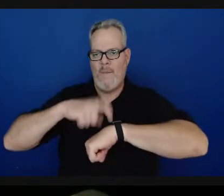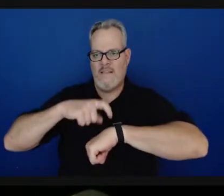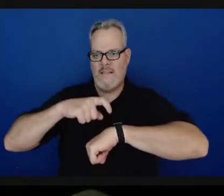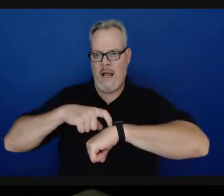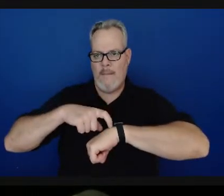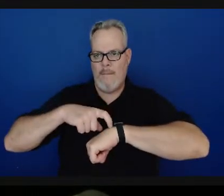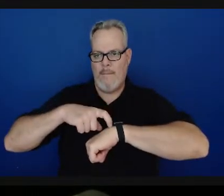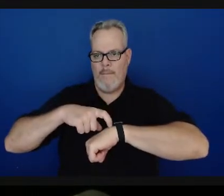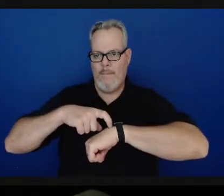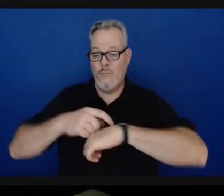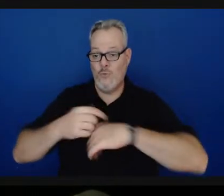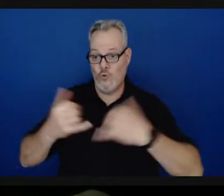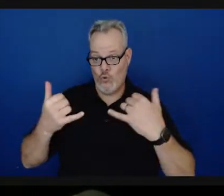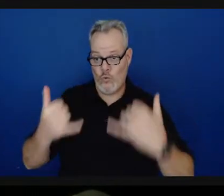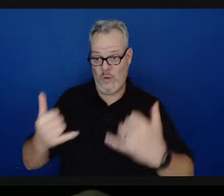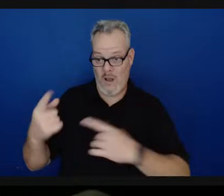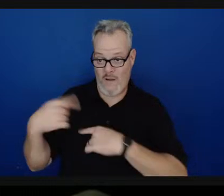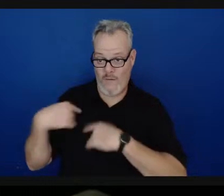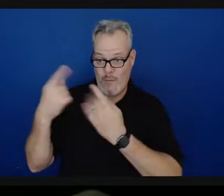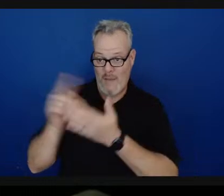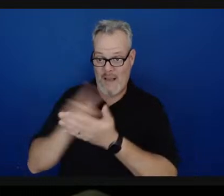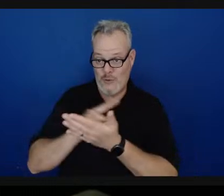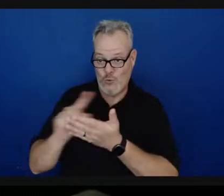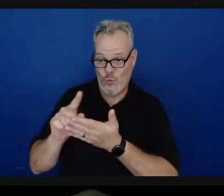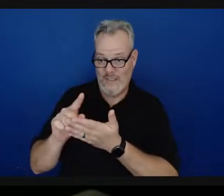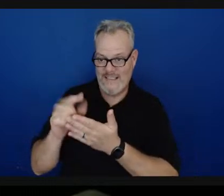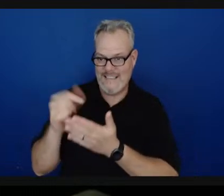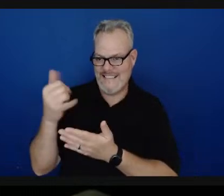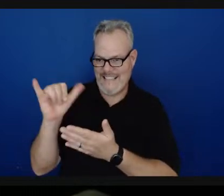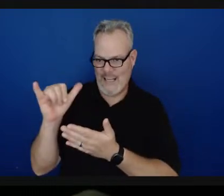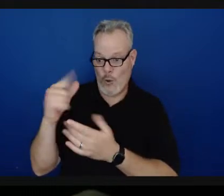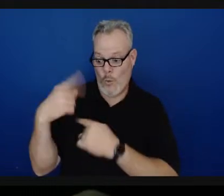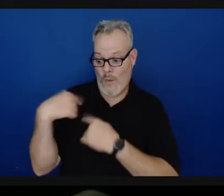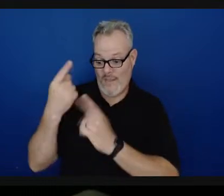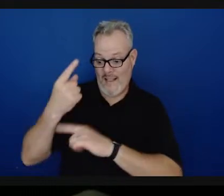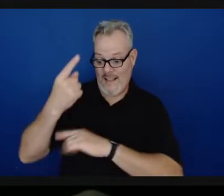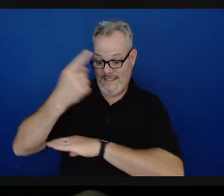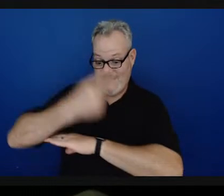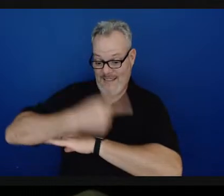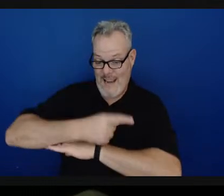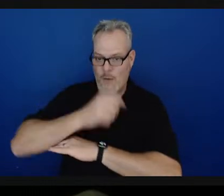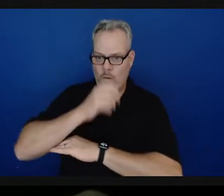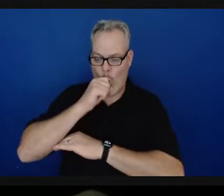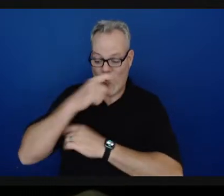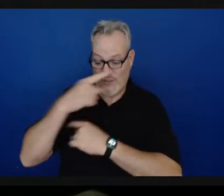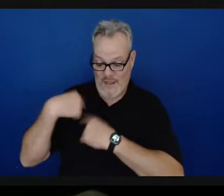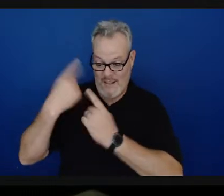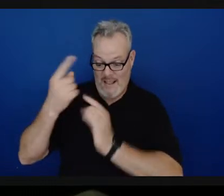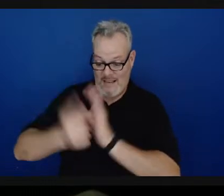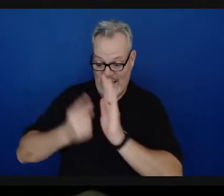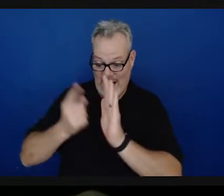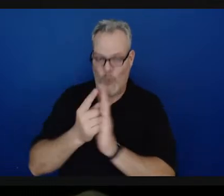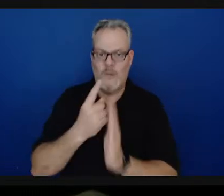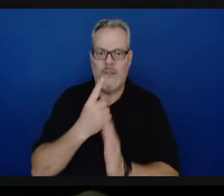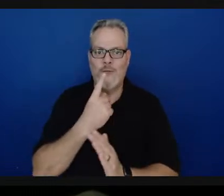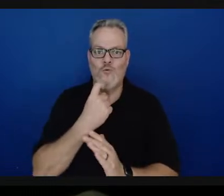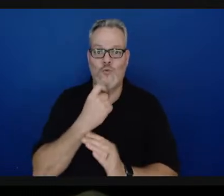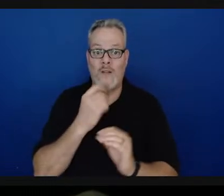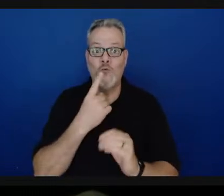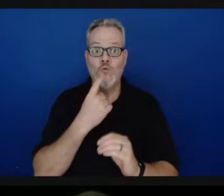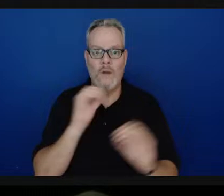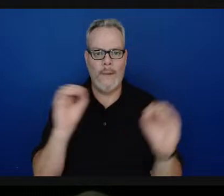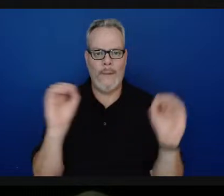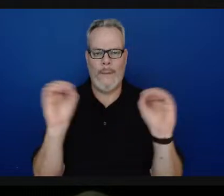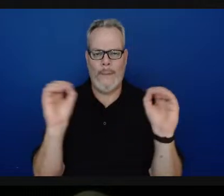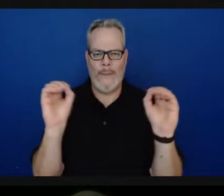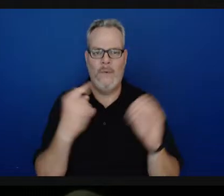have the last week is yellow, the last day is orange, the last hour would be red. There's no red on here, there's only one orange, so that's showing a fairly